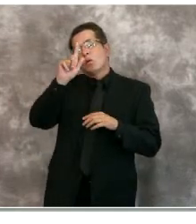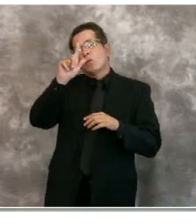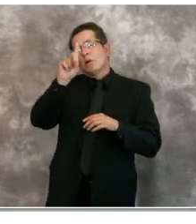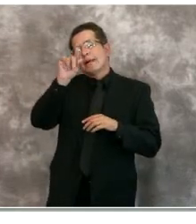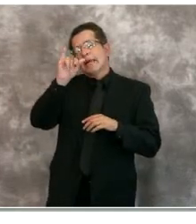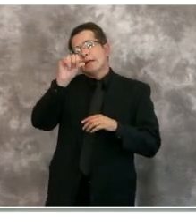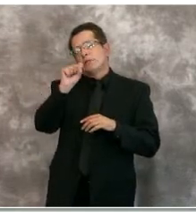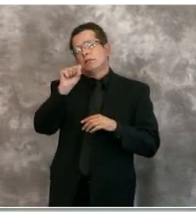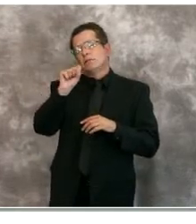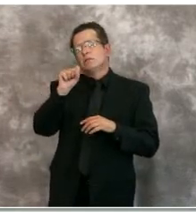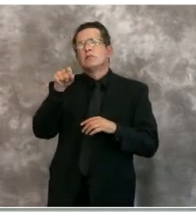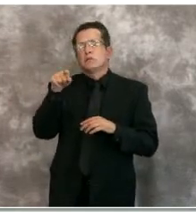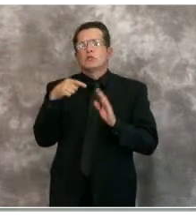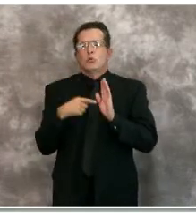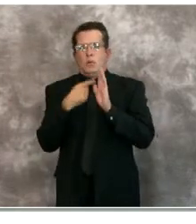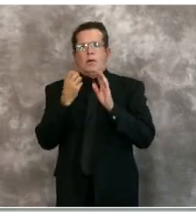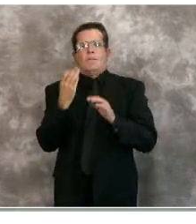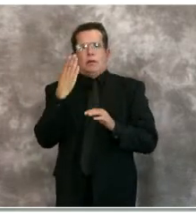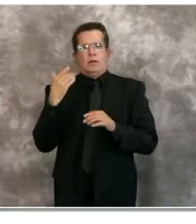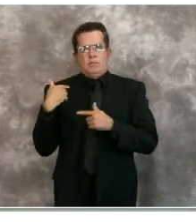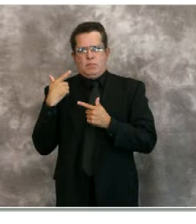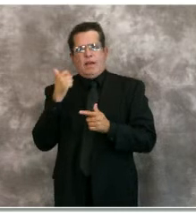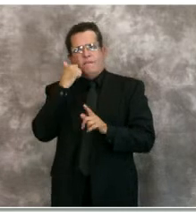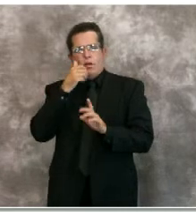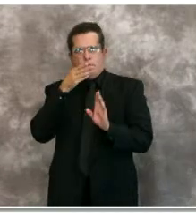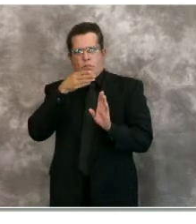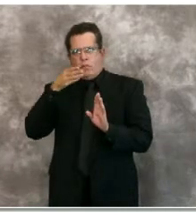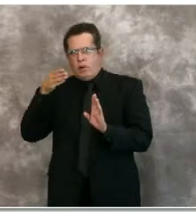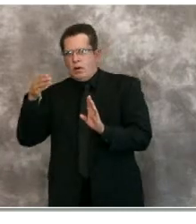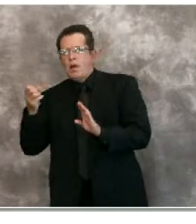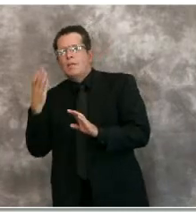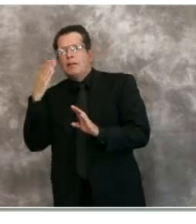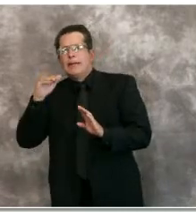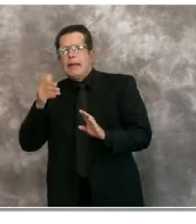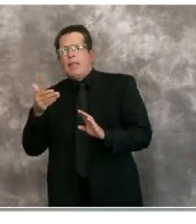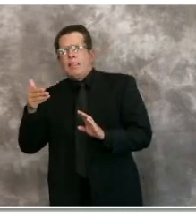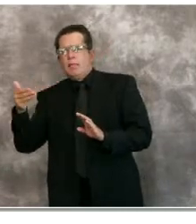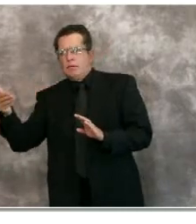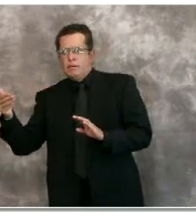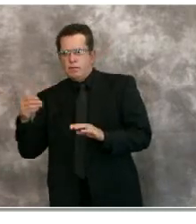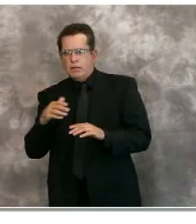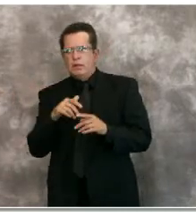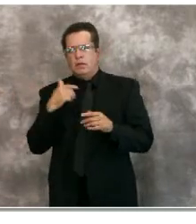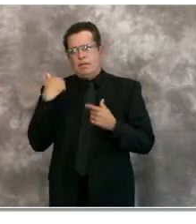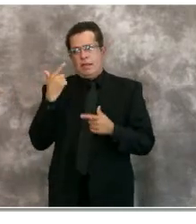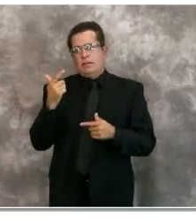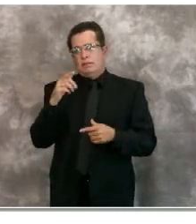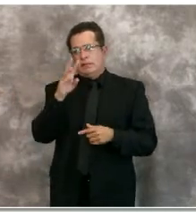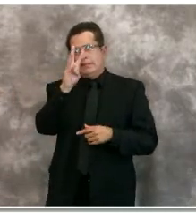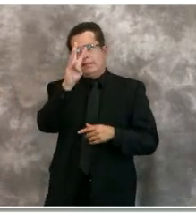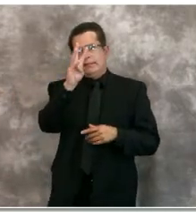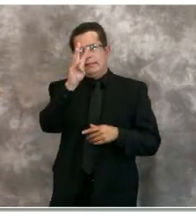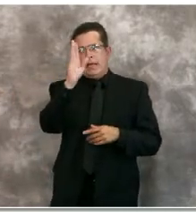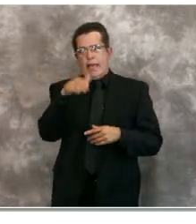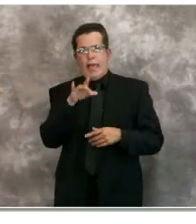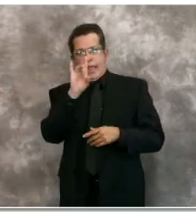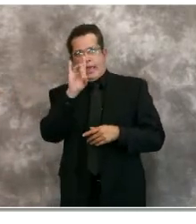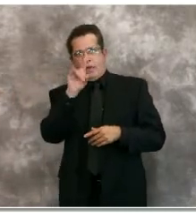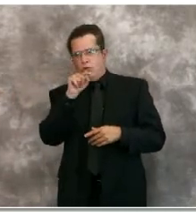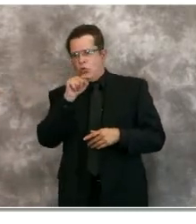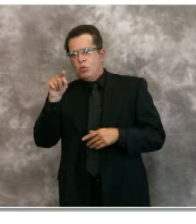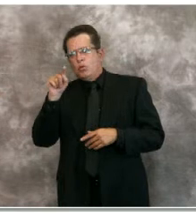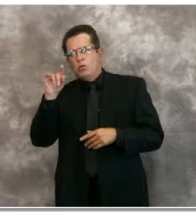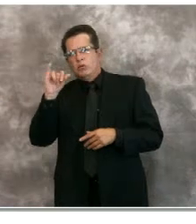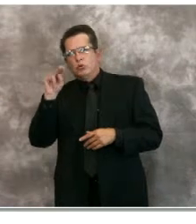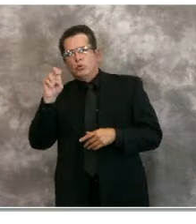21 days, and particularly in the last 7 days, from 6/8 through 6/14, there's